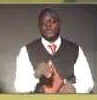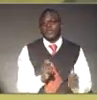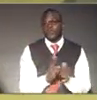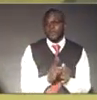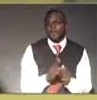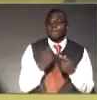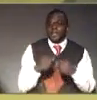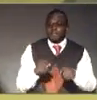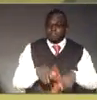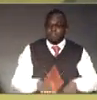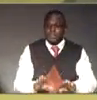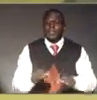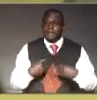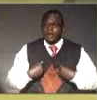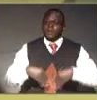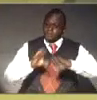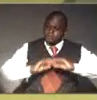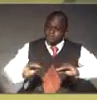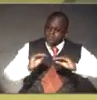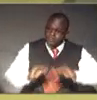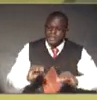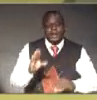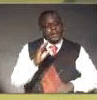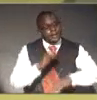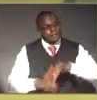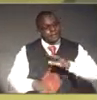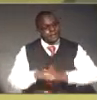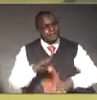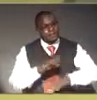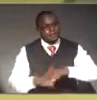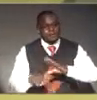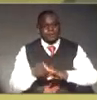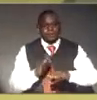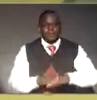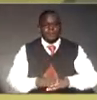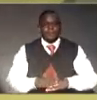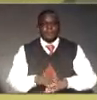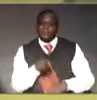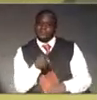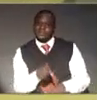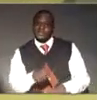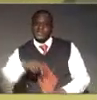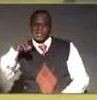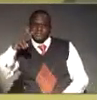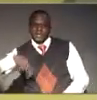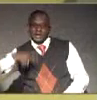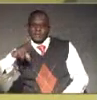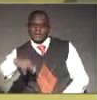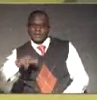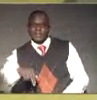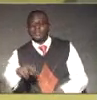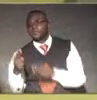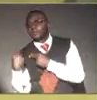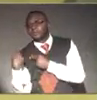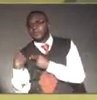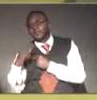have washed your feet. So I'm teaching you, don't ever consider this to be a menial task for somebody who